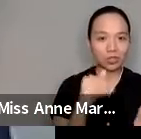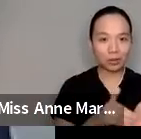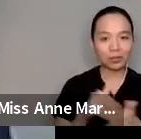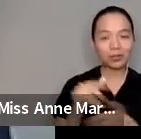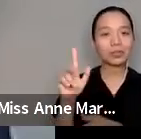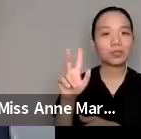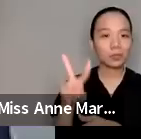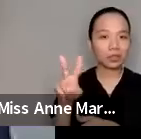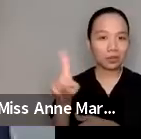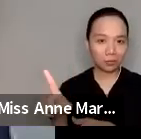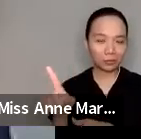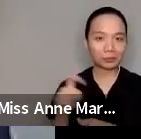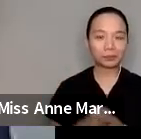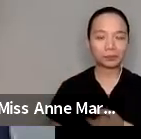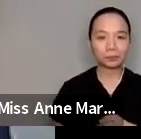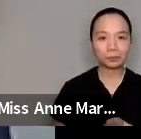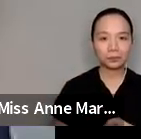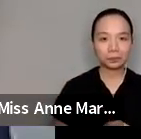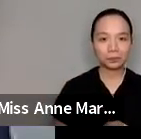2020-2021.